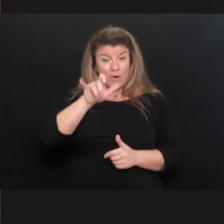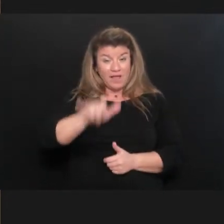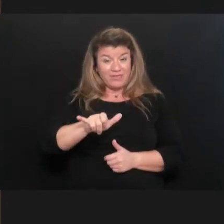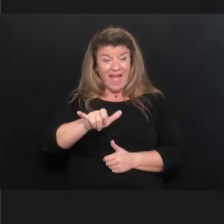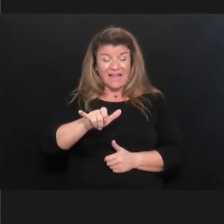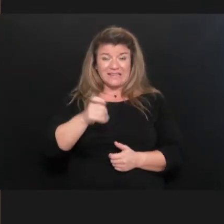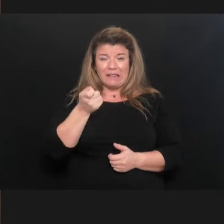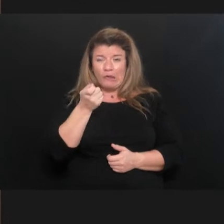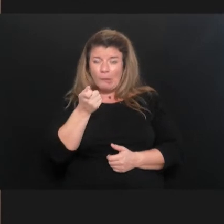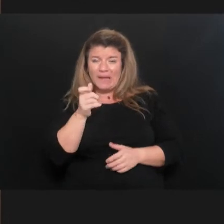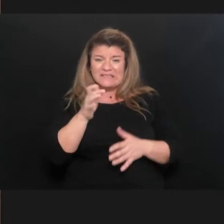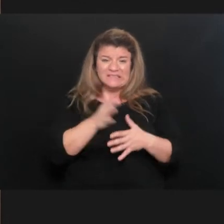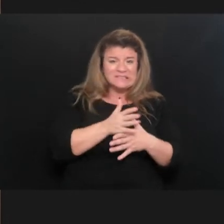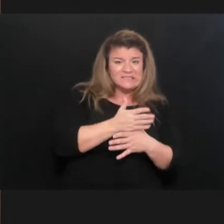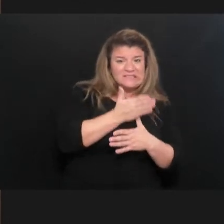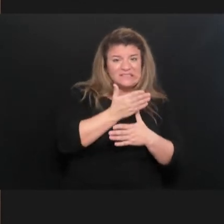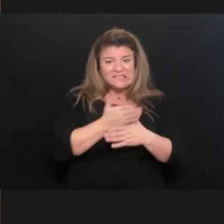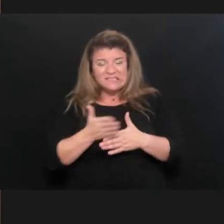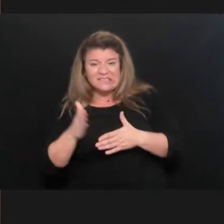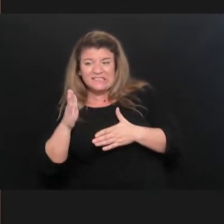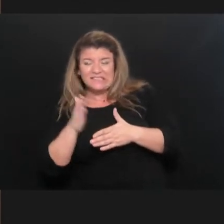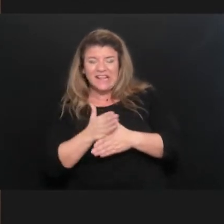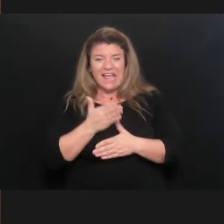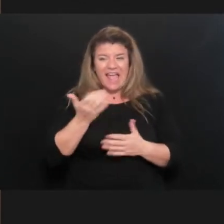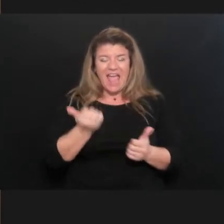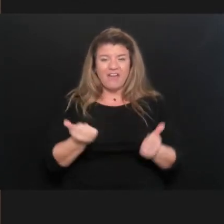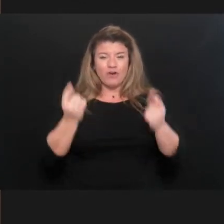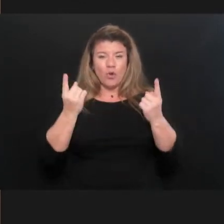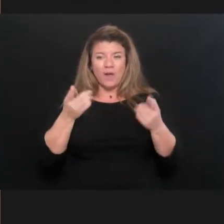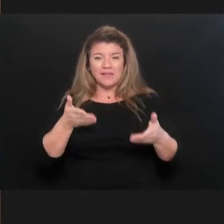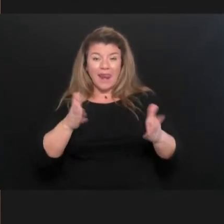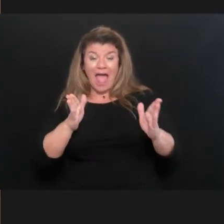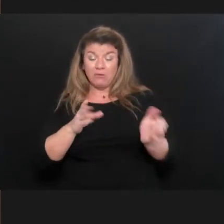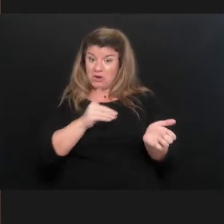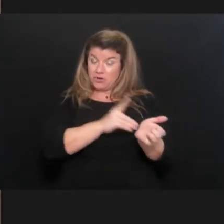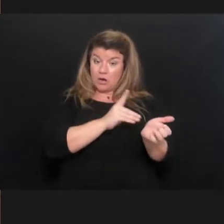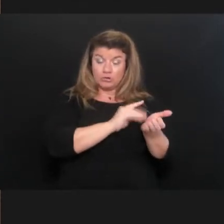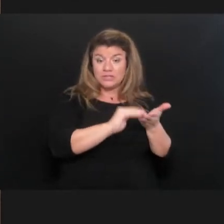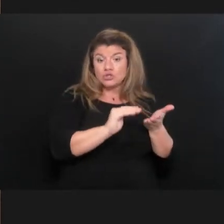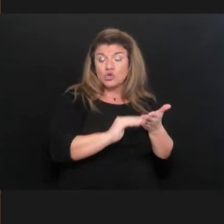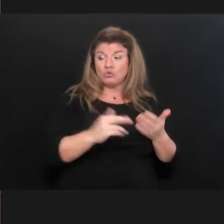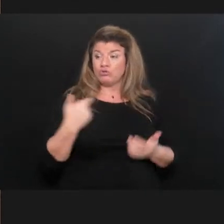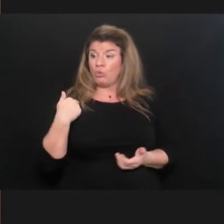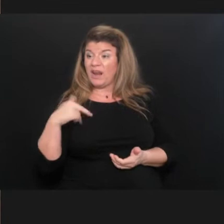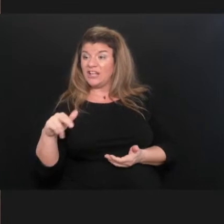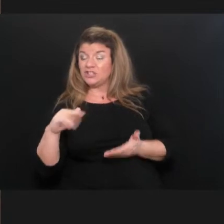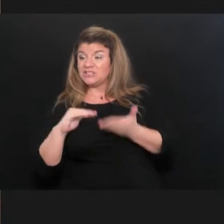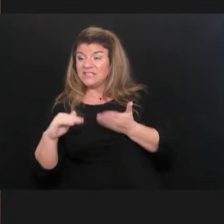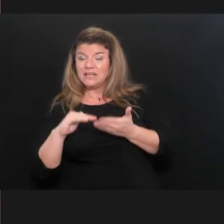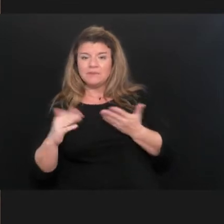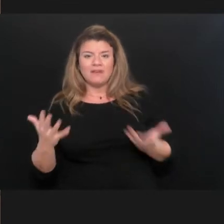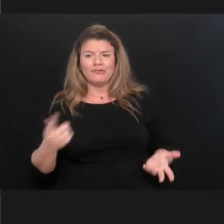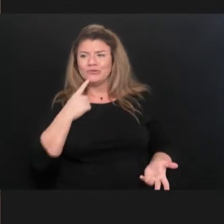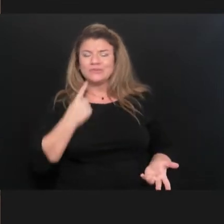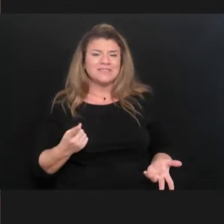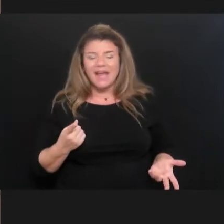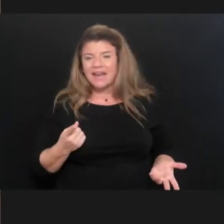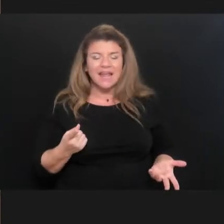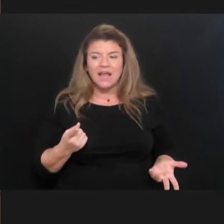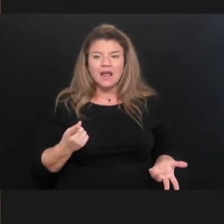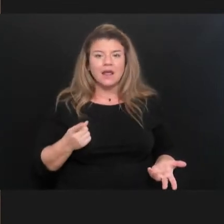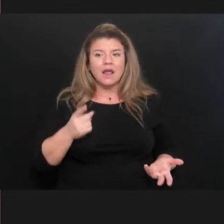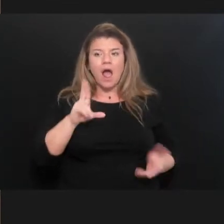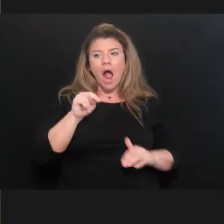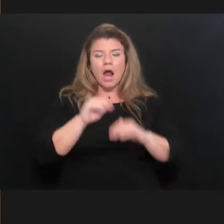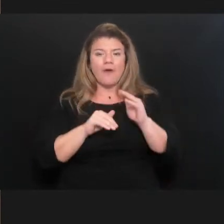slippery slope, and when everyone's allowed to either get a doctor's excuse or a religious exemption for things like what you said, just feeling